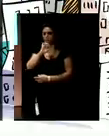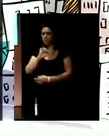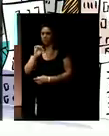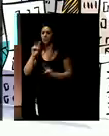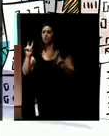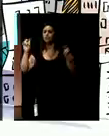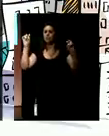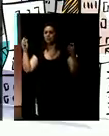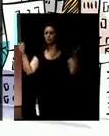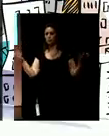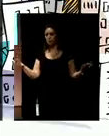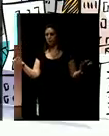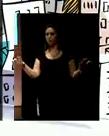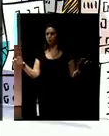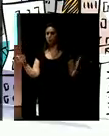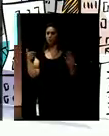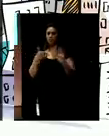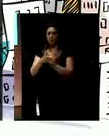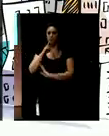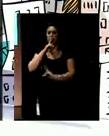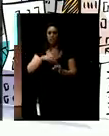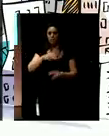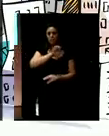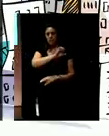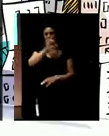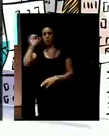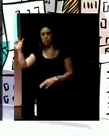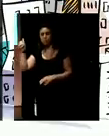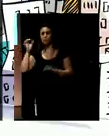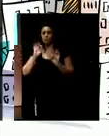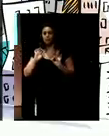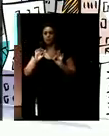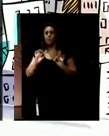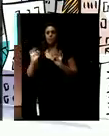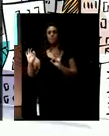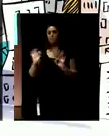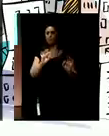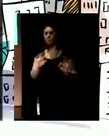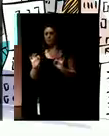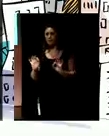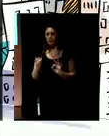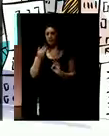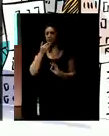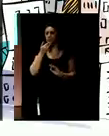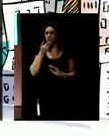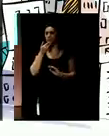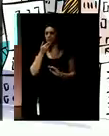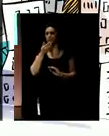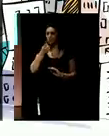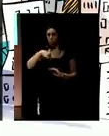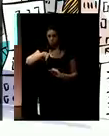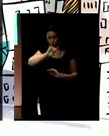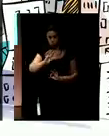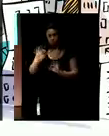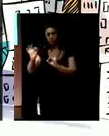Ready Whenever You Are. And I think the more we make our tourism accessible, the more we can show people that we are really ready